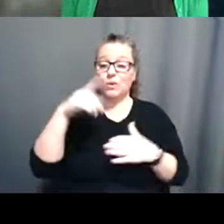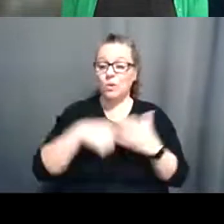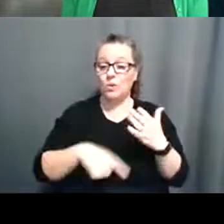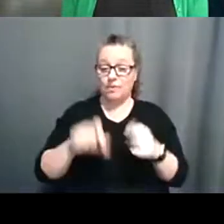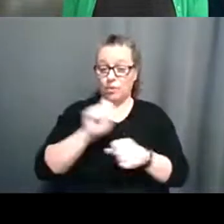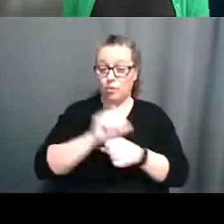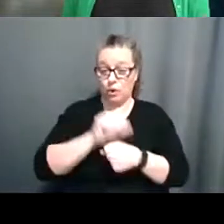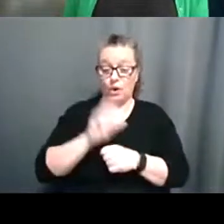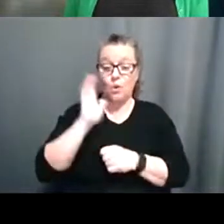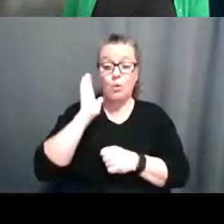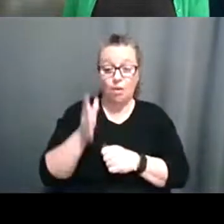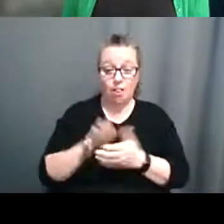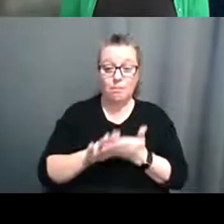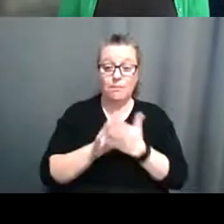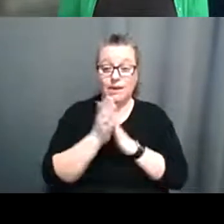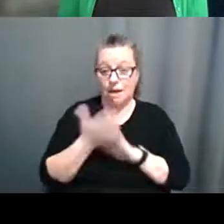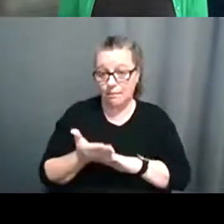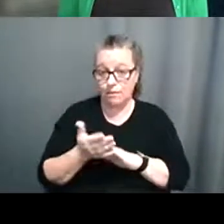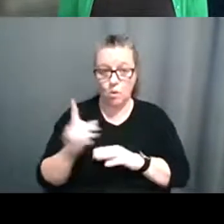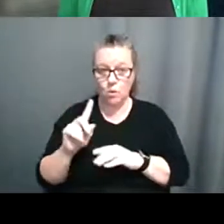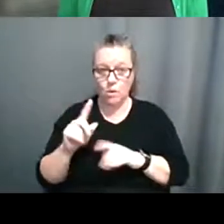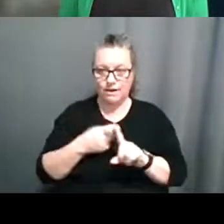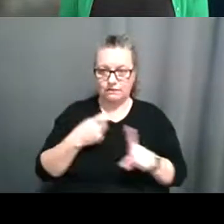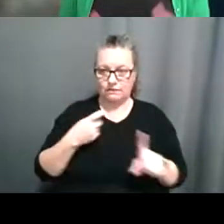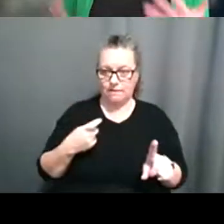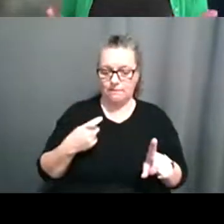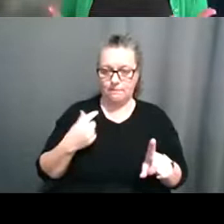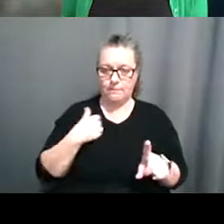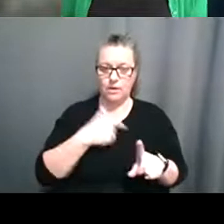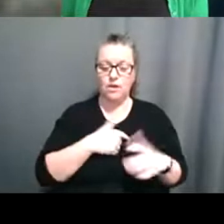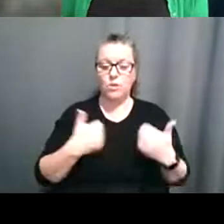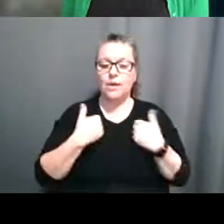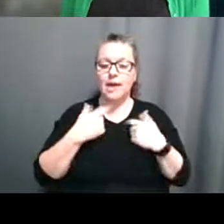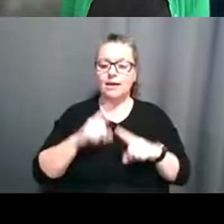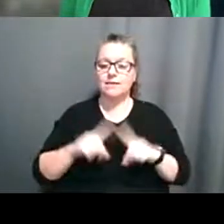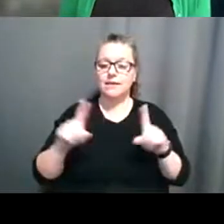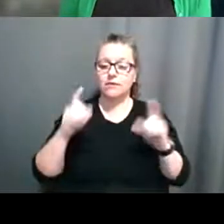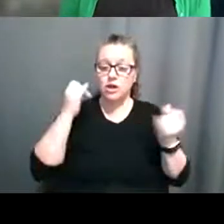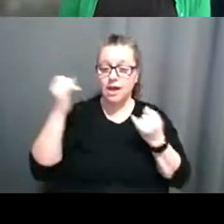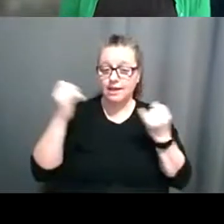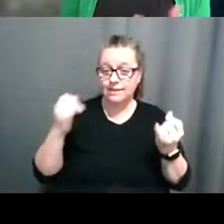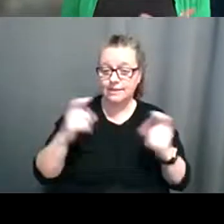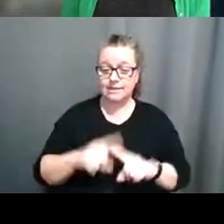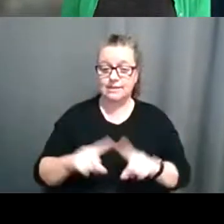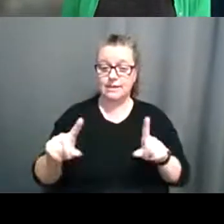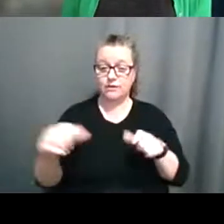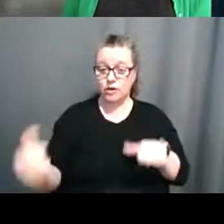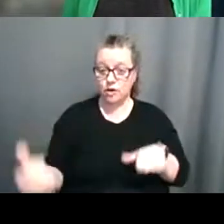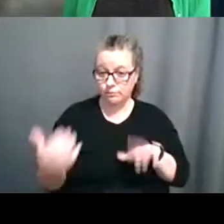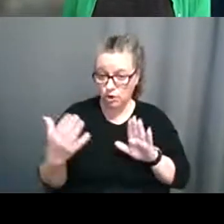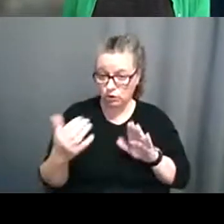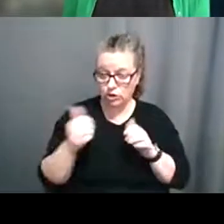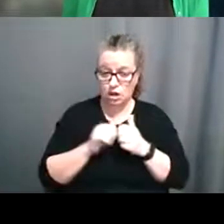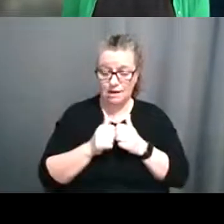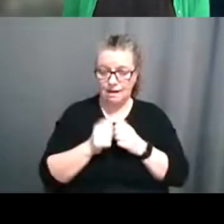be or where it's going to come from. And we had different ideas and approaches as to how to go